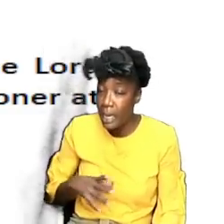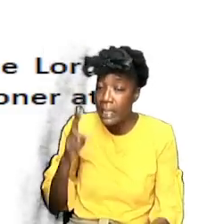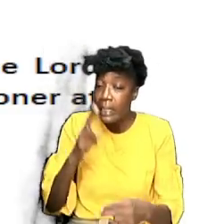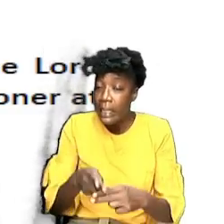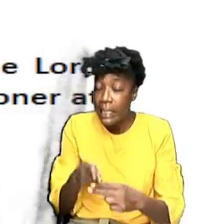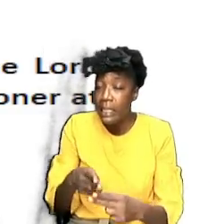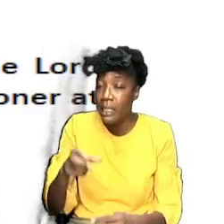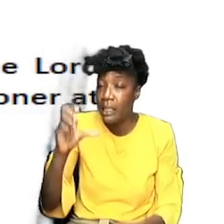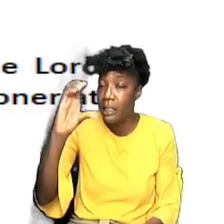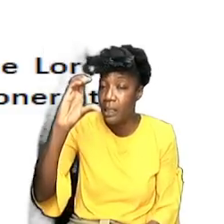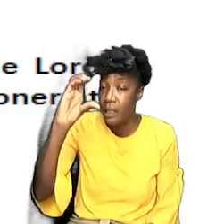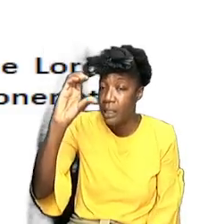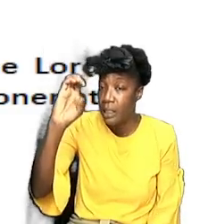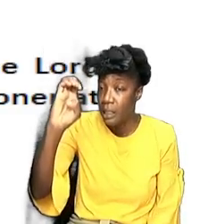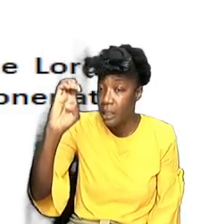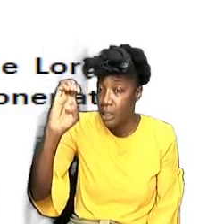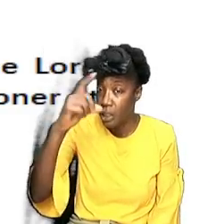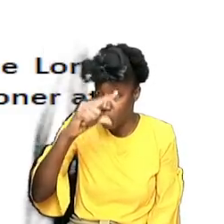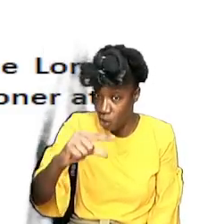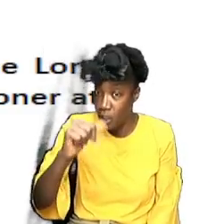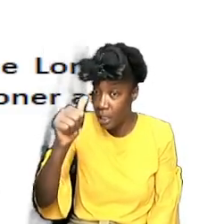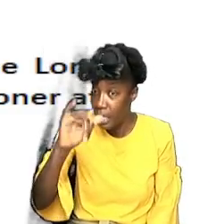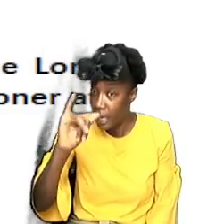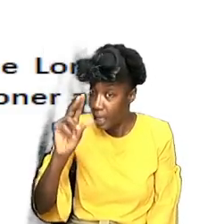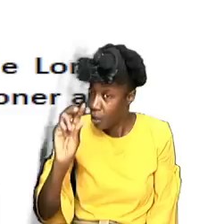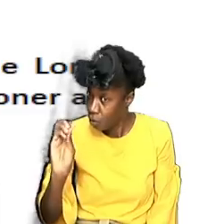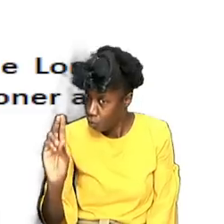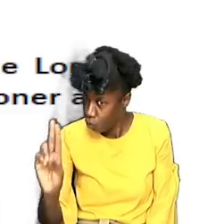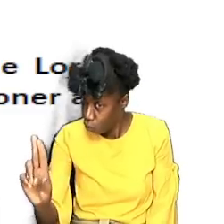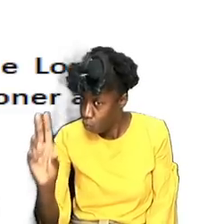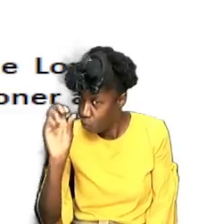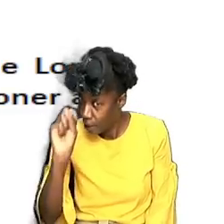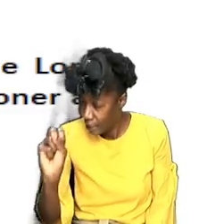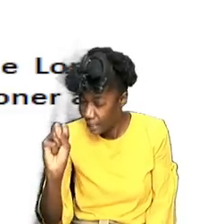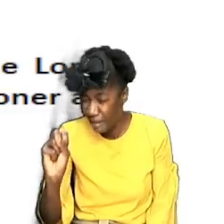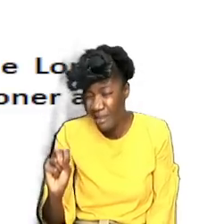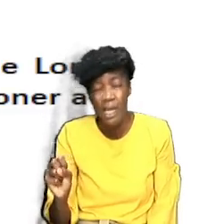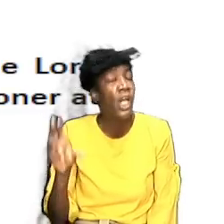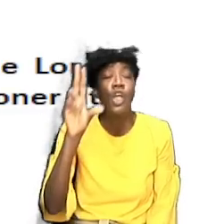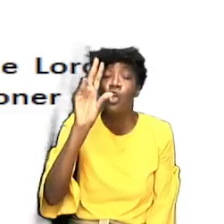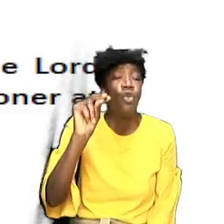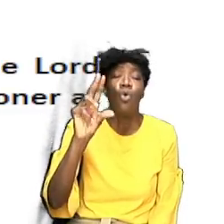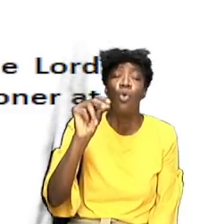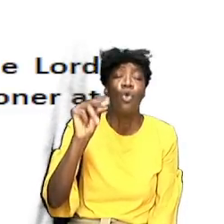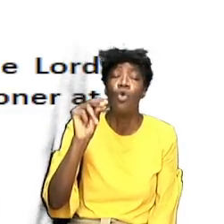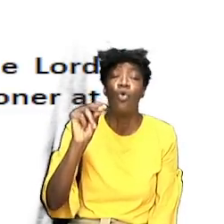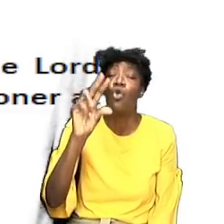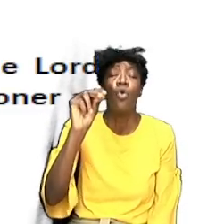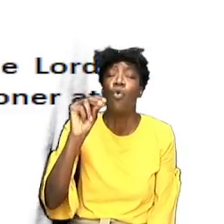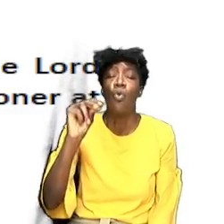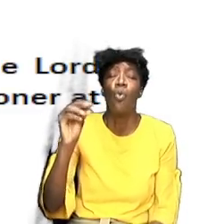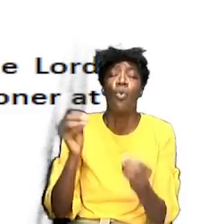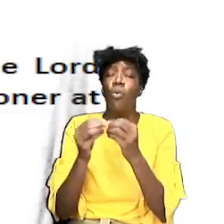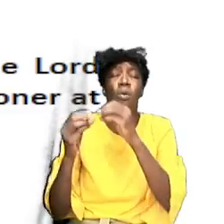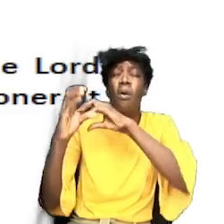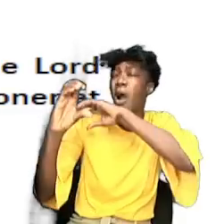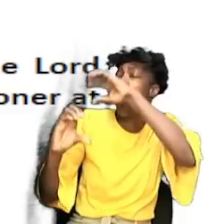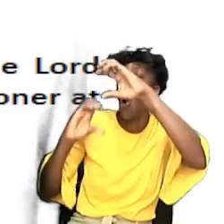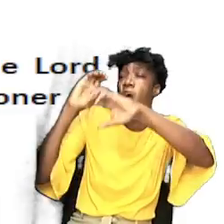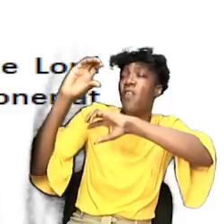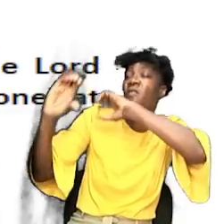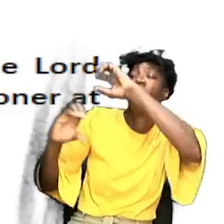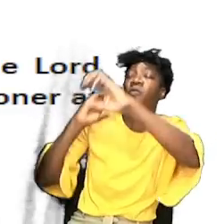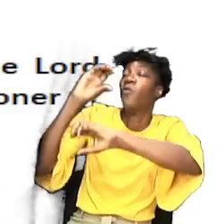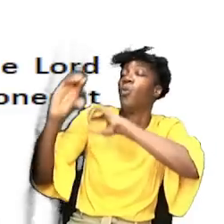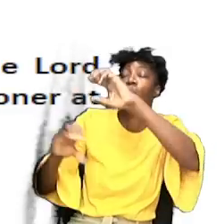and Articus, who decided that, look here, you know, make no sense, we cause no more confusion, amen. If